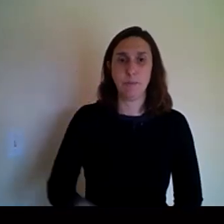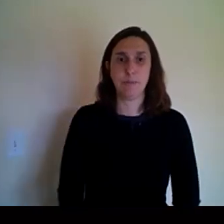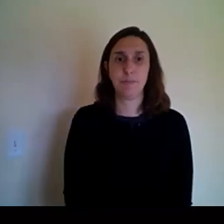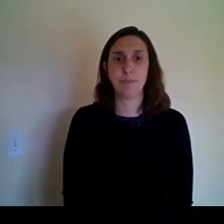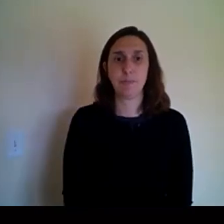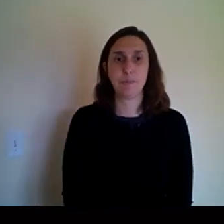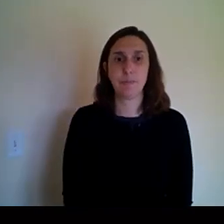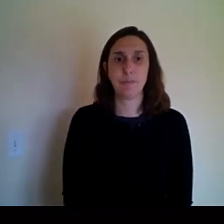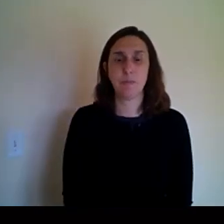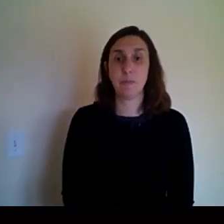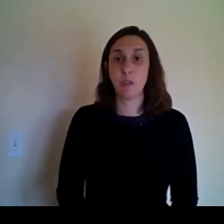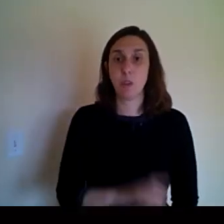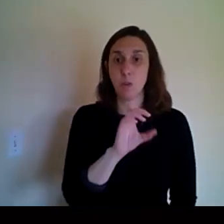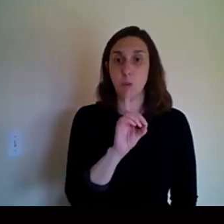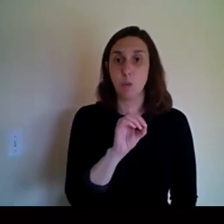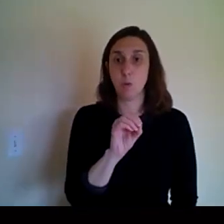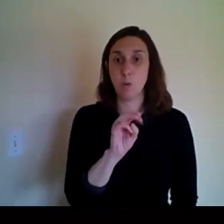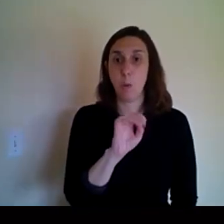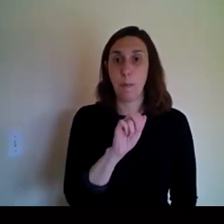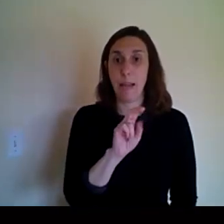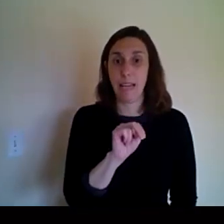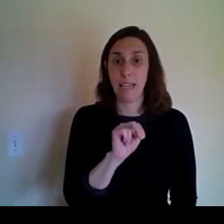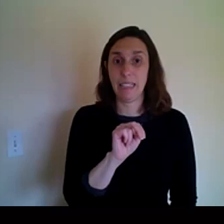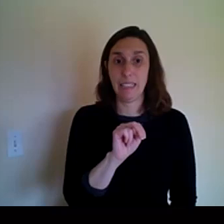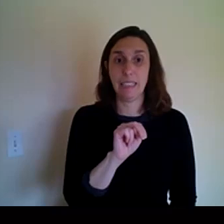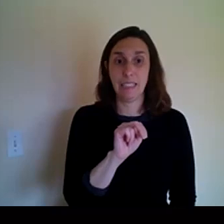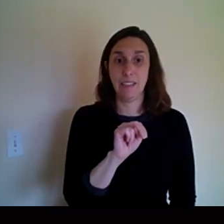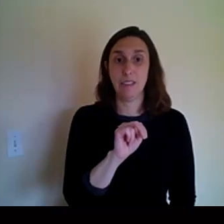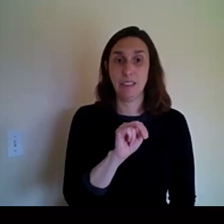And the domain, or the x values,